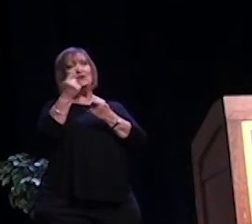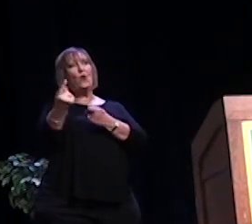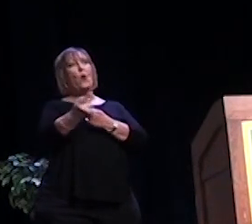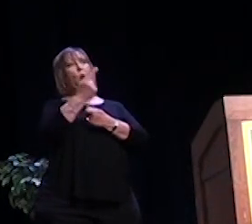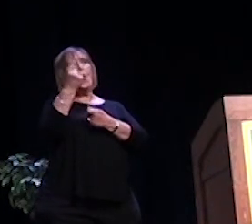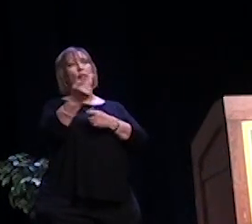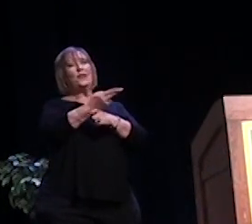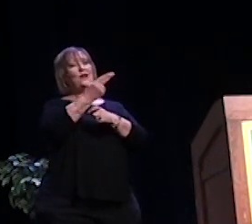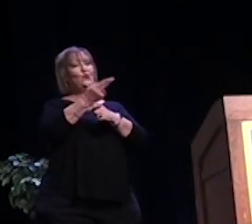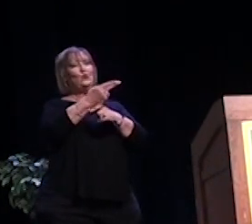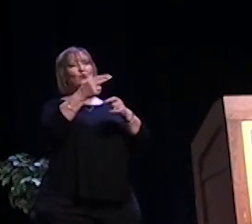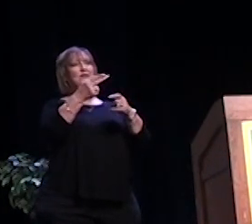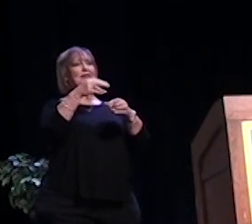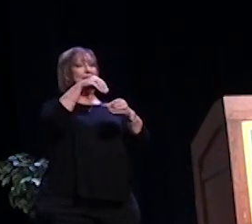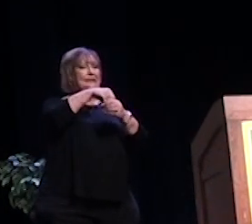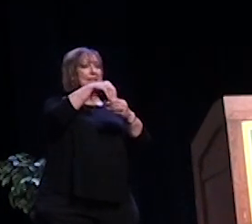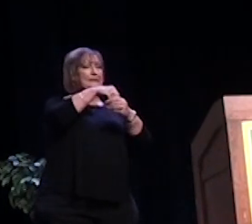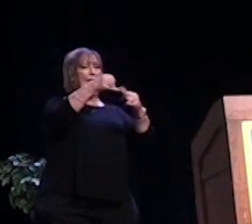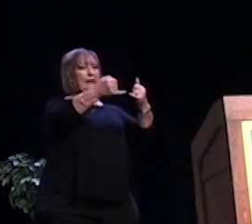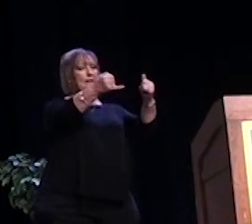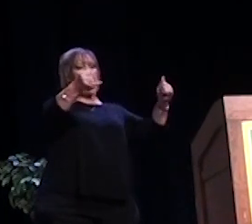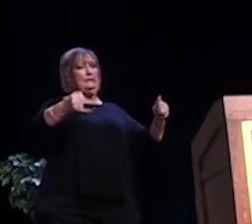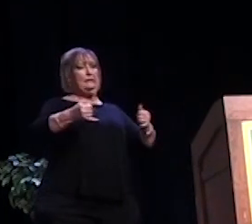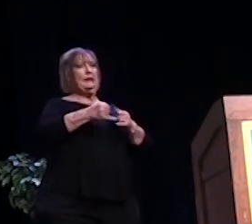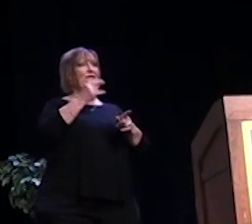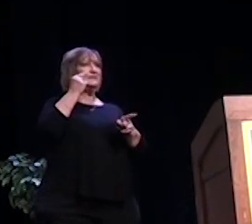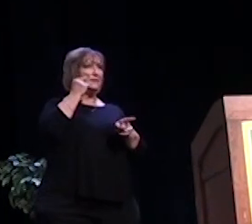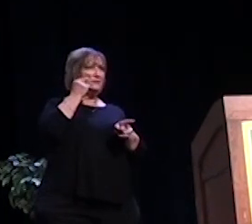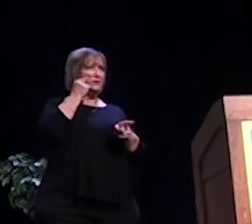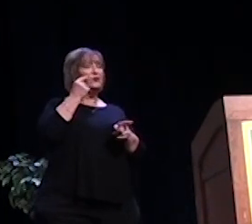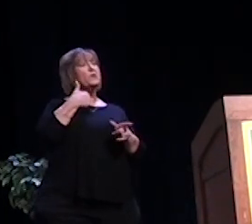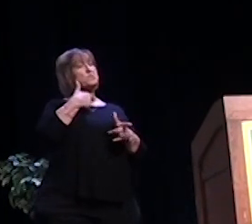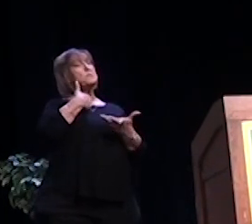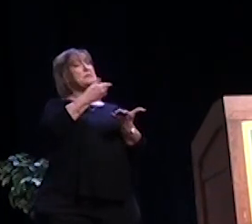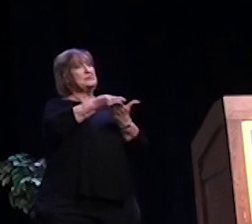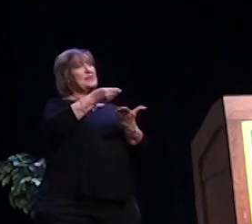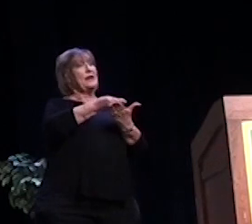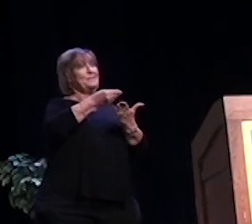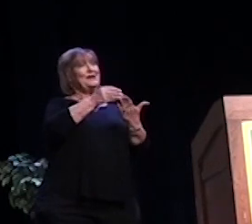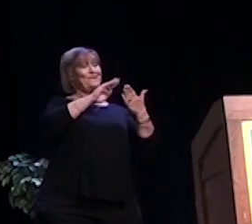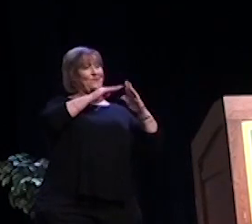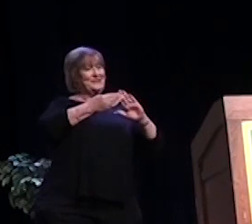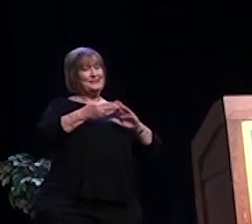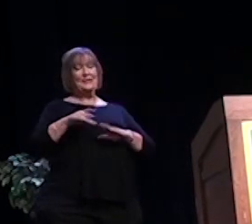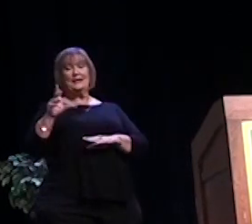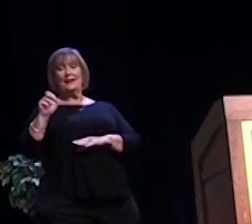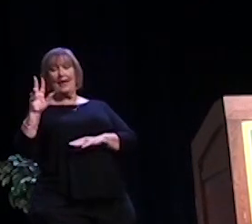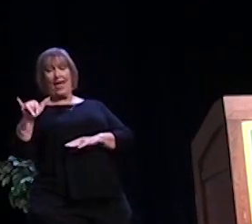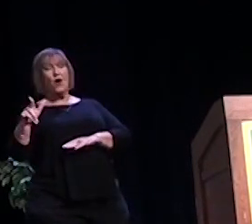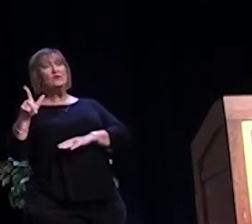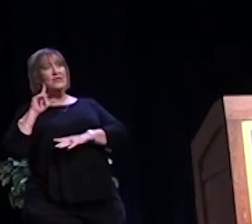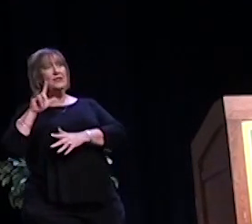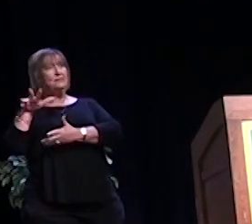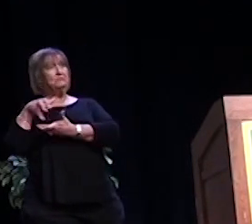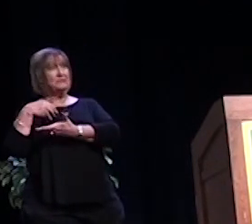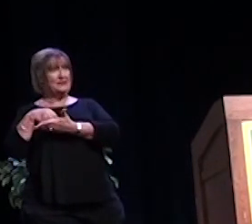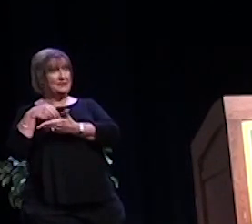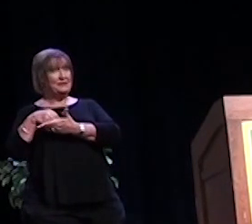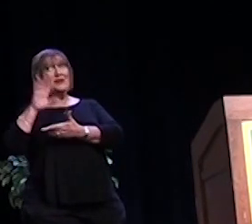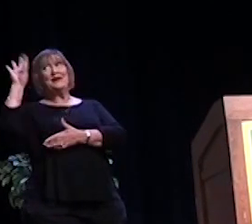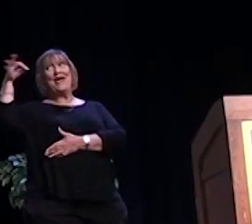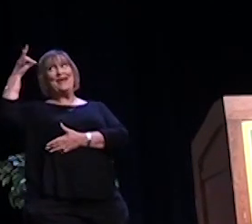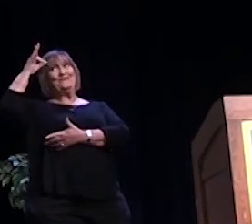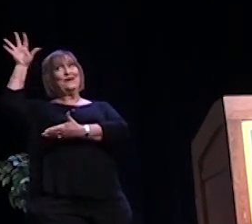you residing in the city limits. We receive city funding, we receive county funding, and we receive federal funding